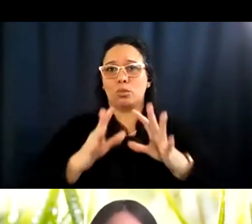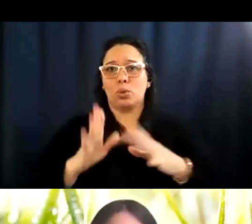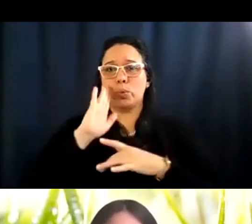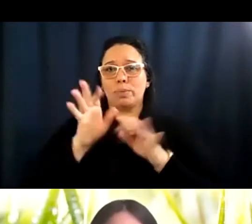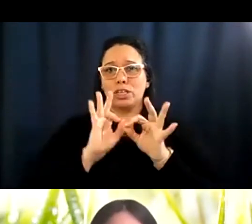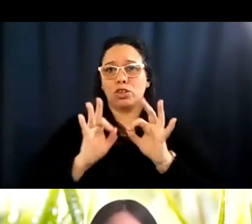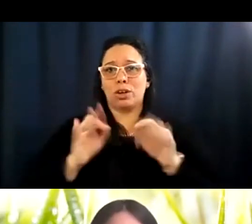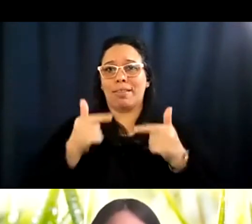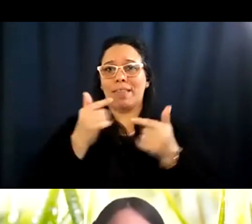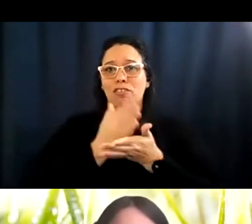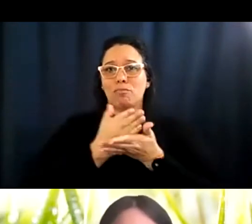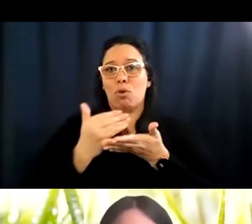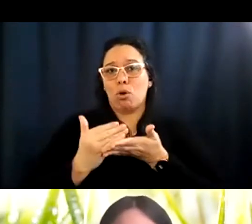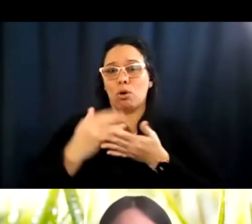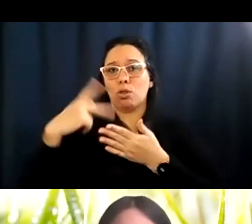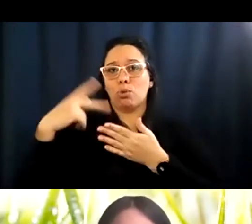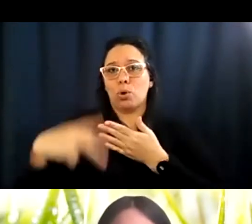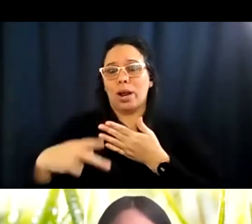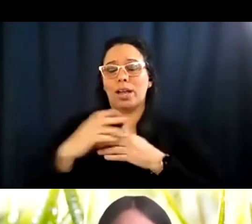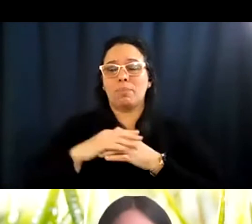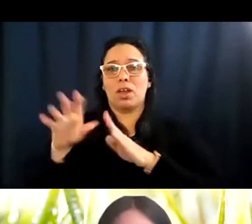live parts of the program, while the footage of